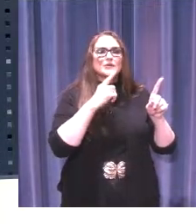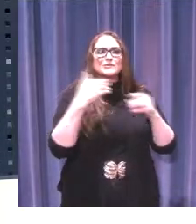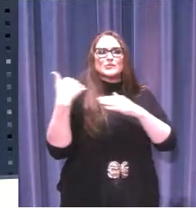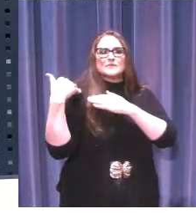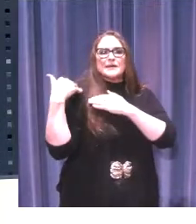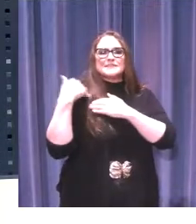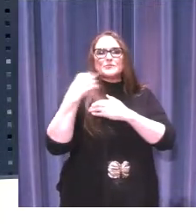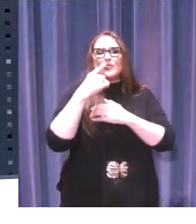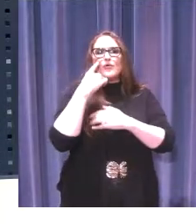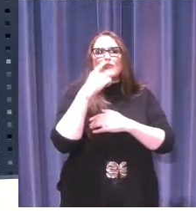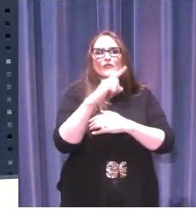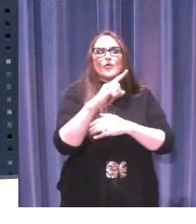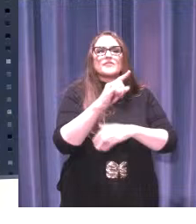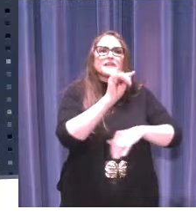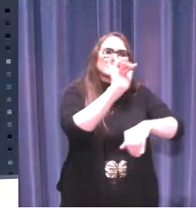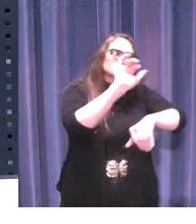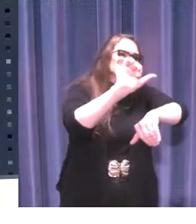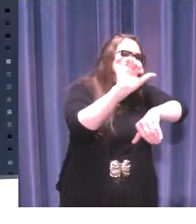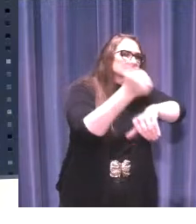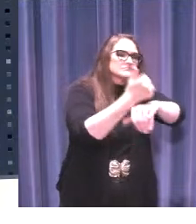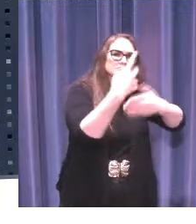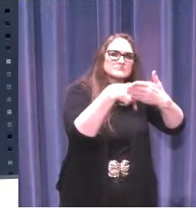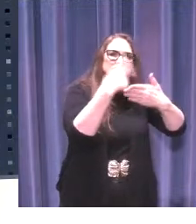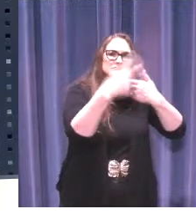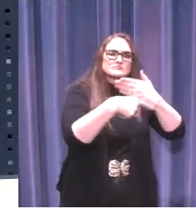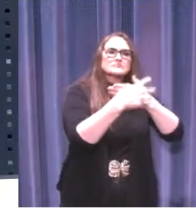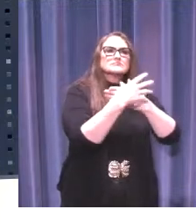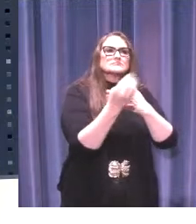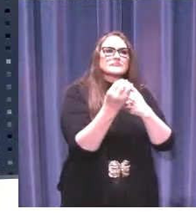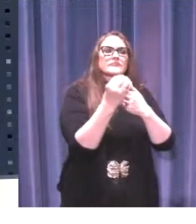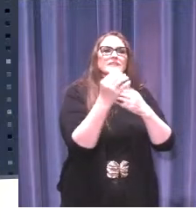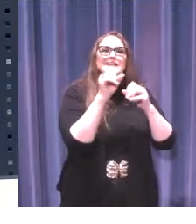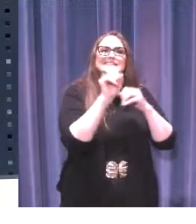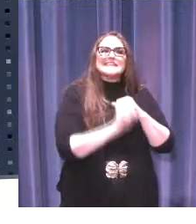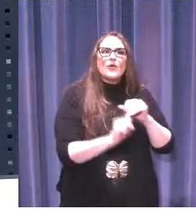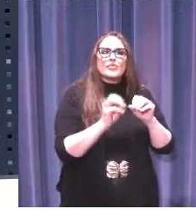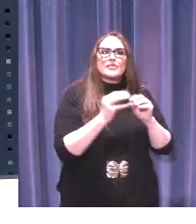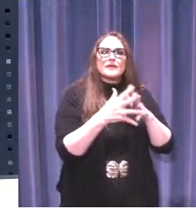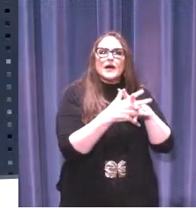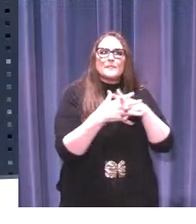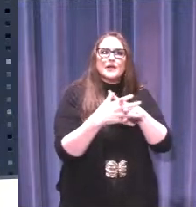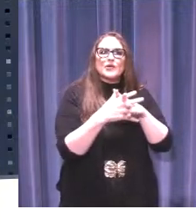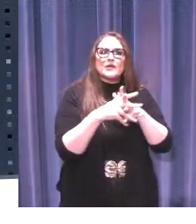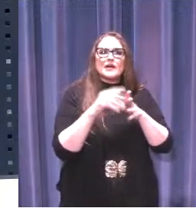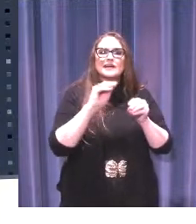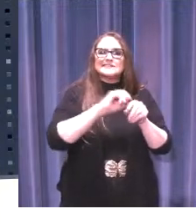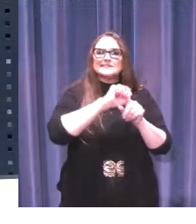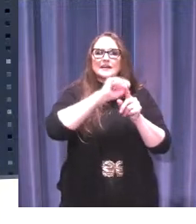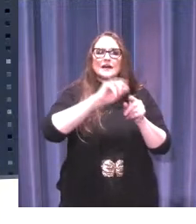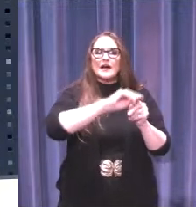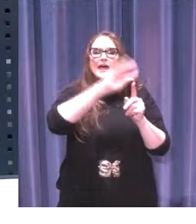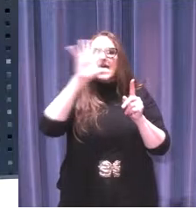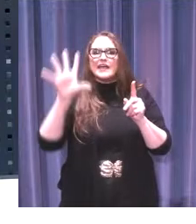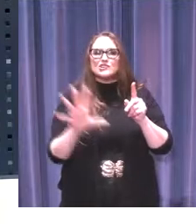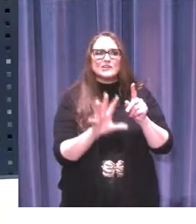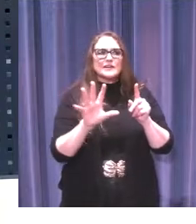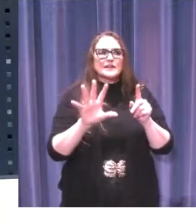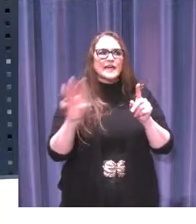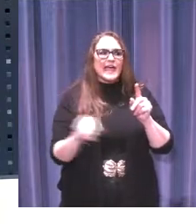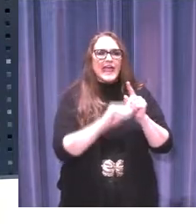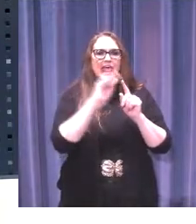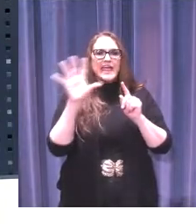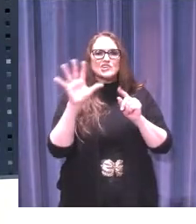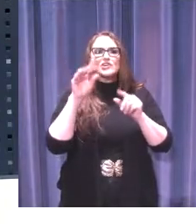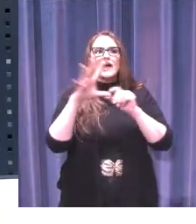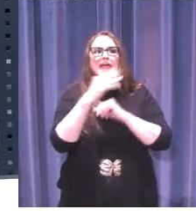responsible for the implementation in South America, Asia, and in Europe. So we implemented the